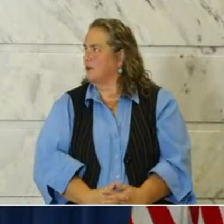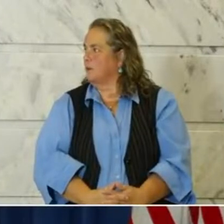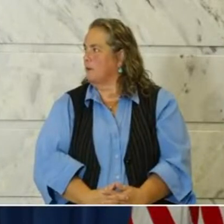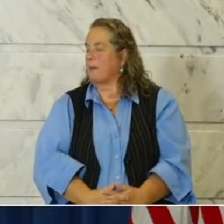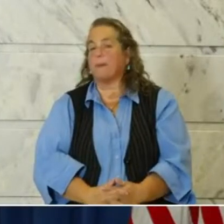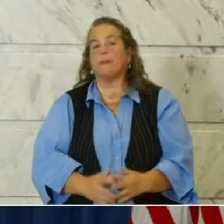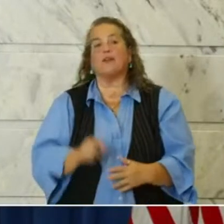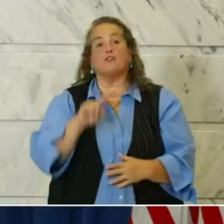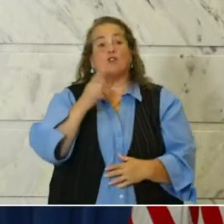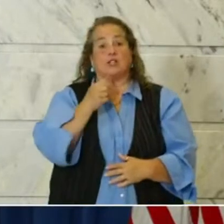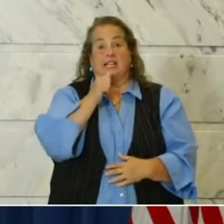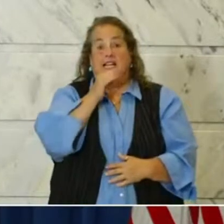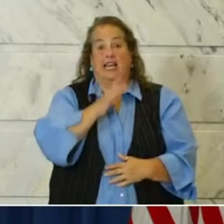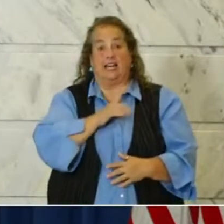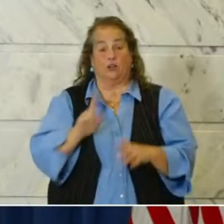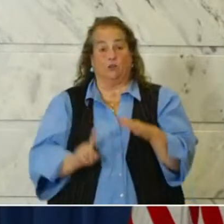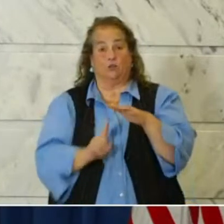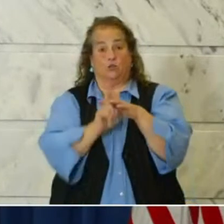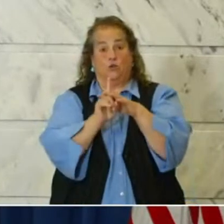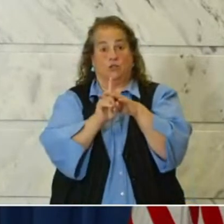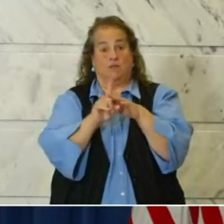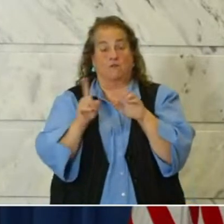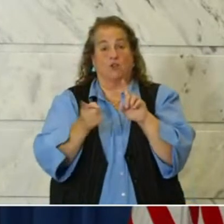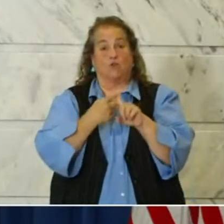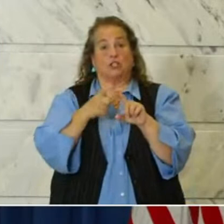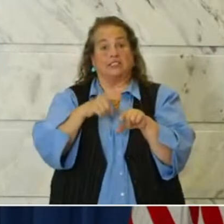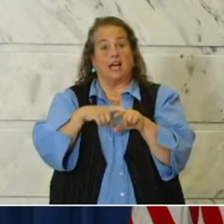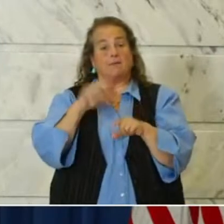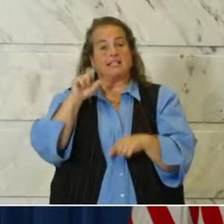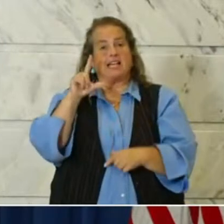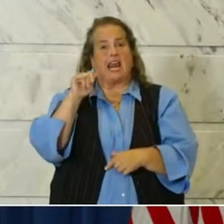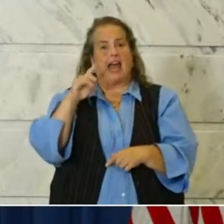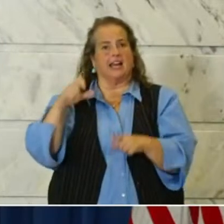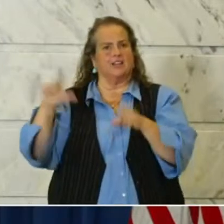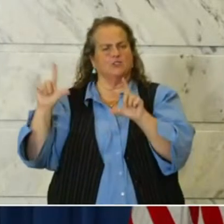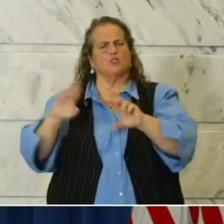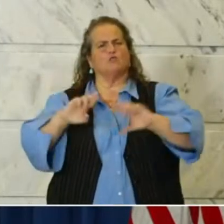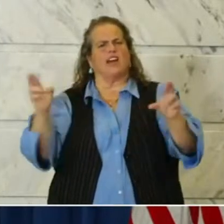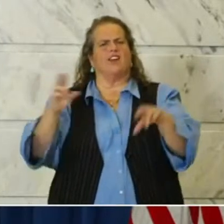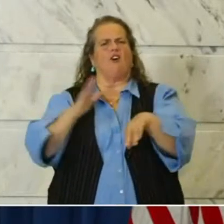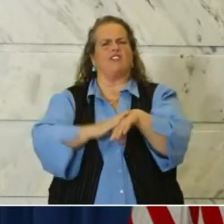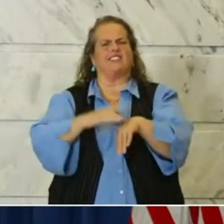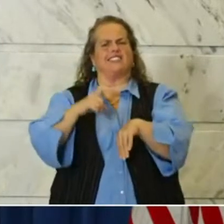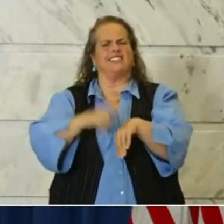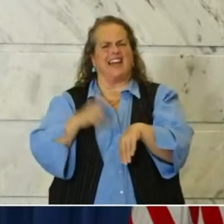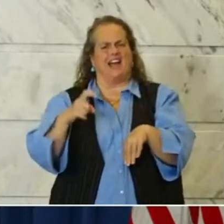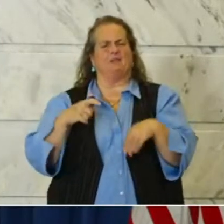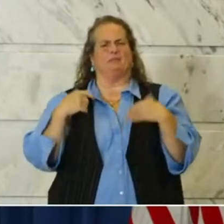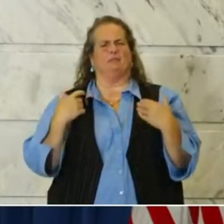The First Lady shows up, and for the first time, the slide is ready on time.